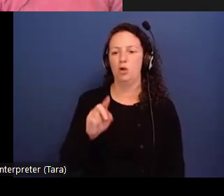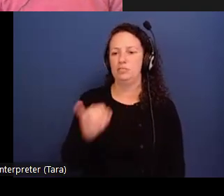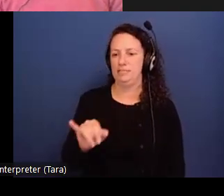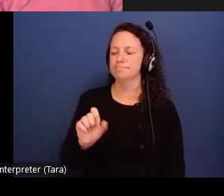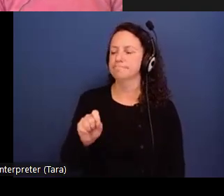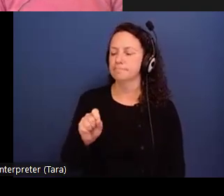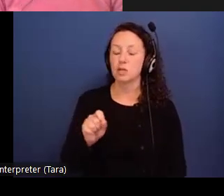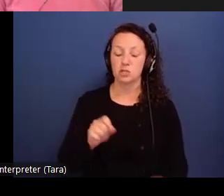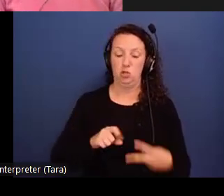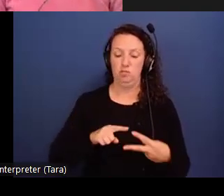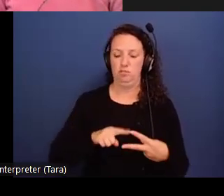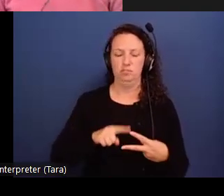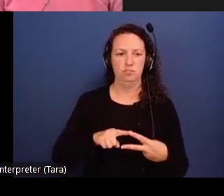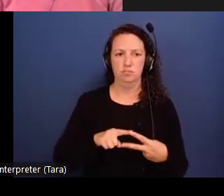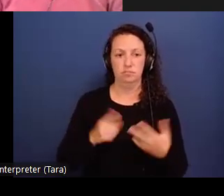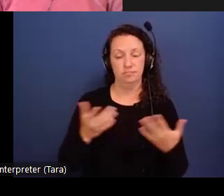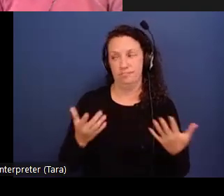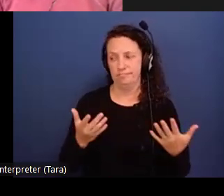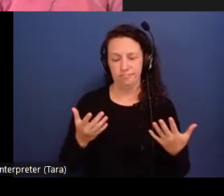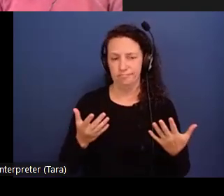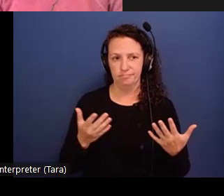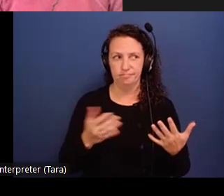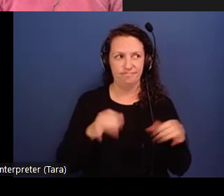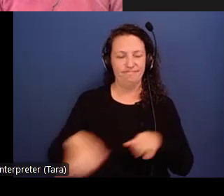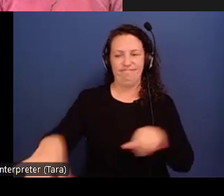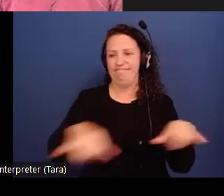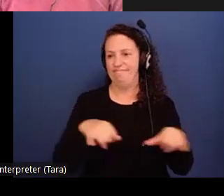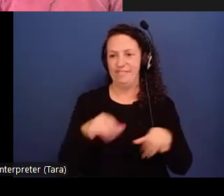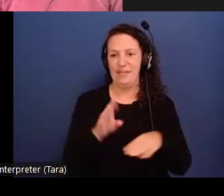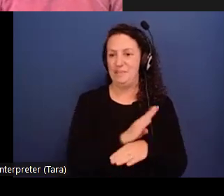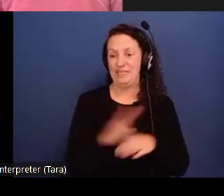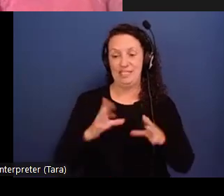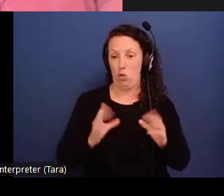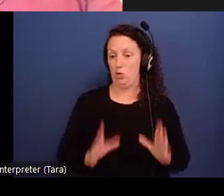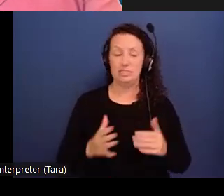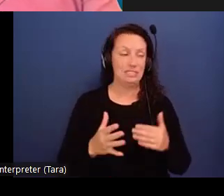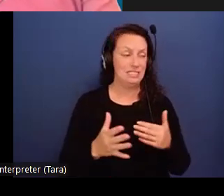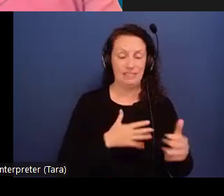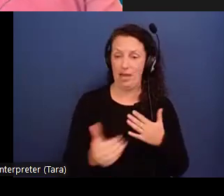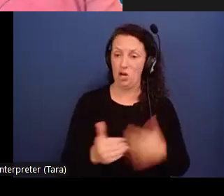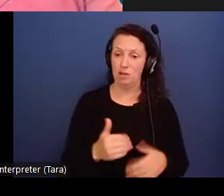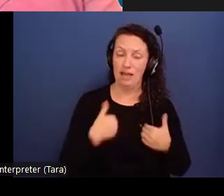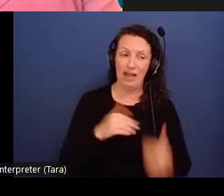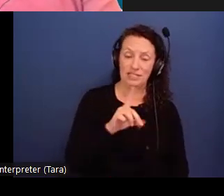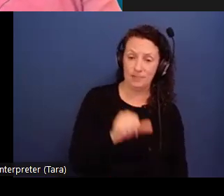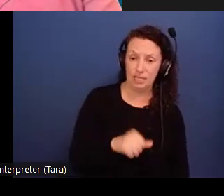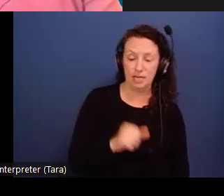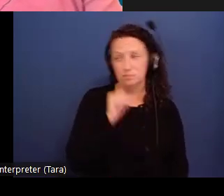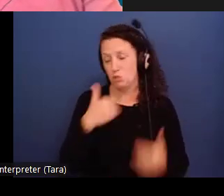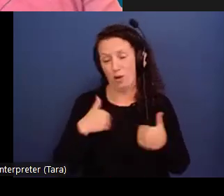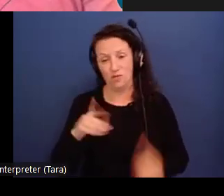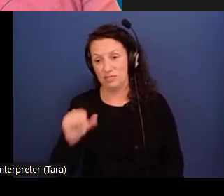first question, like any other business owner, whether you are disabled or non-disabled, all of us have to build a resource